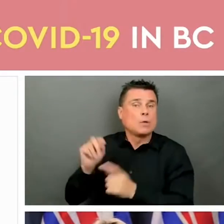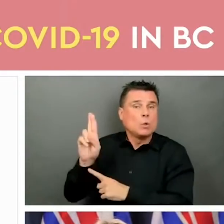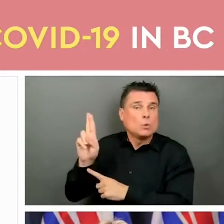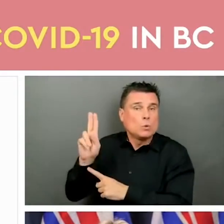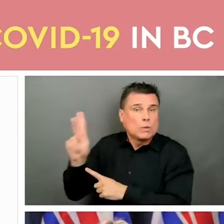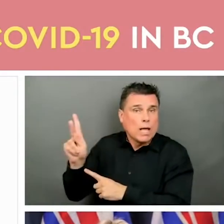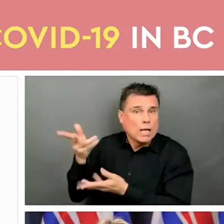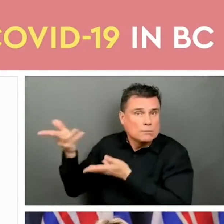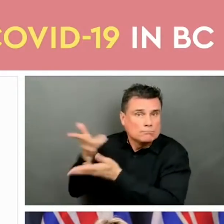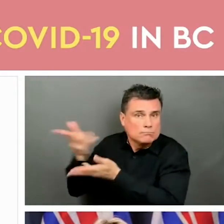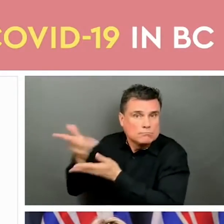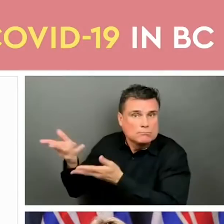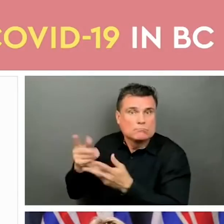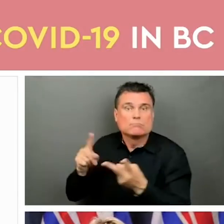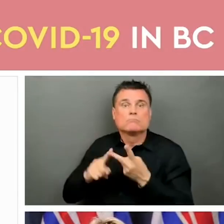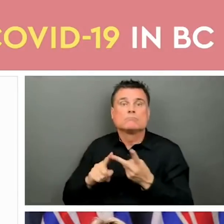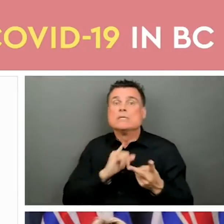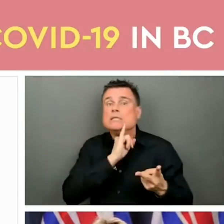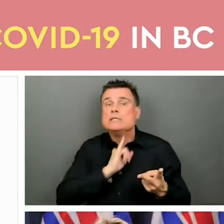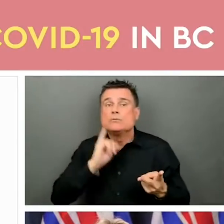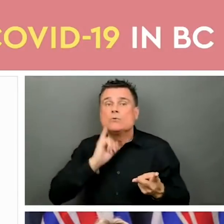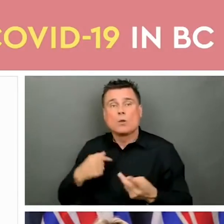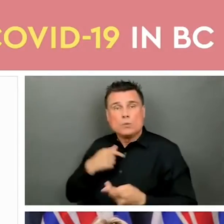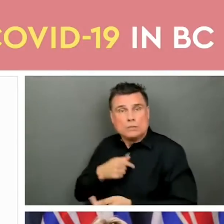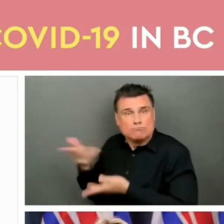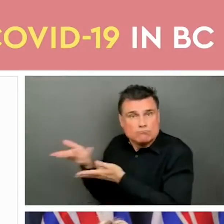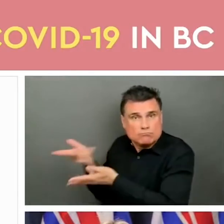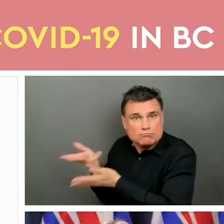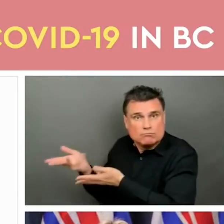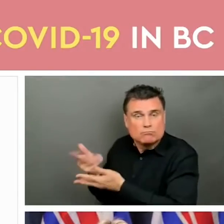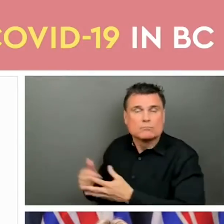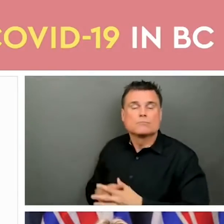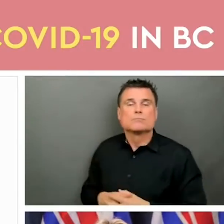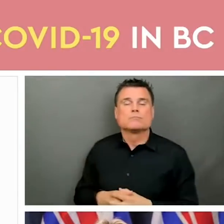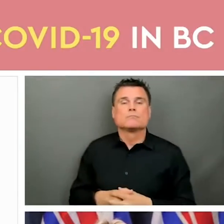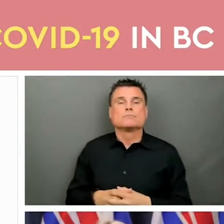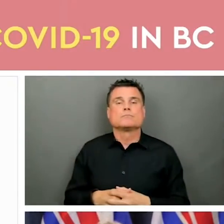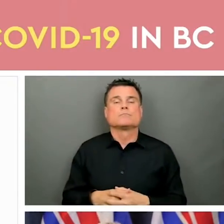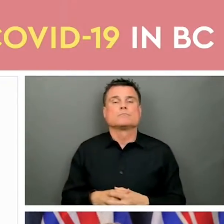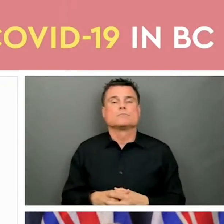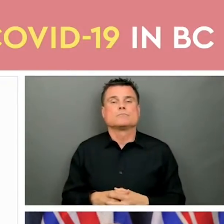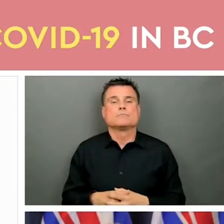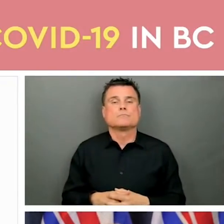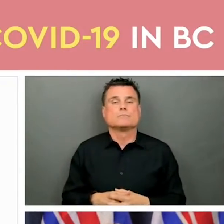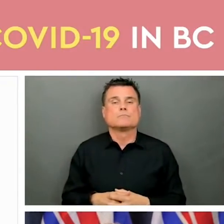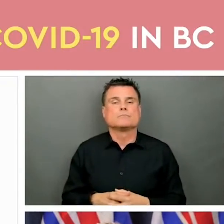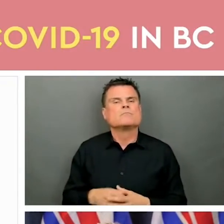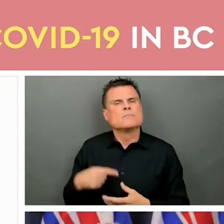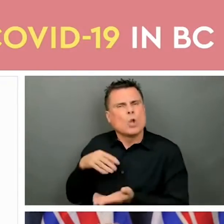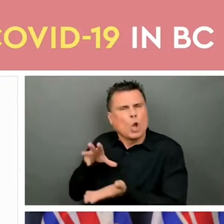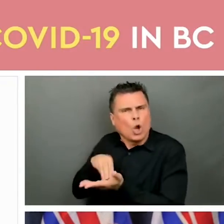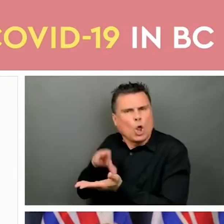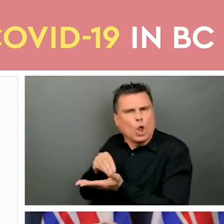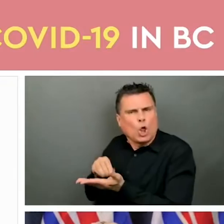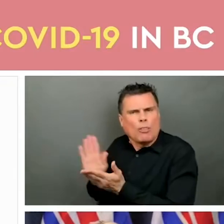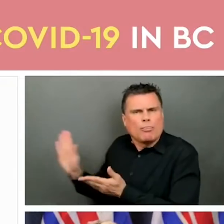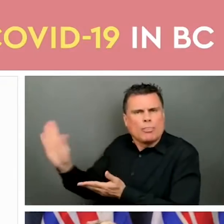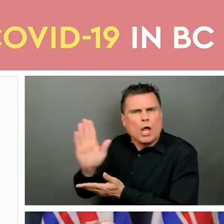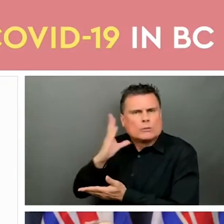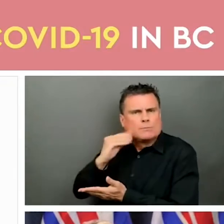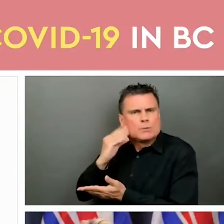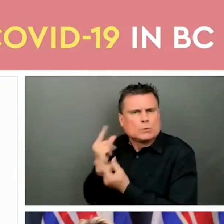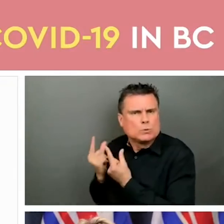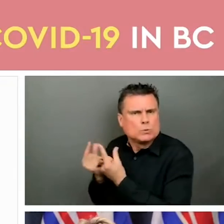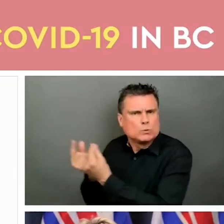14 to 21 days, so 2 to 3 weeks after we reach a level of community immunization, we can expect